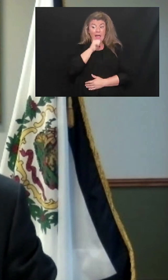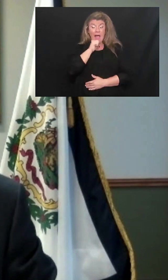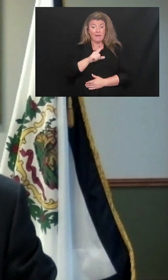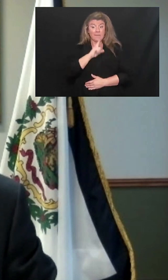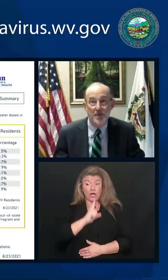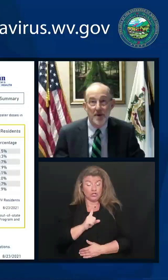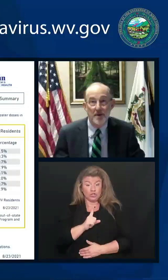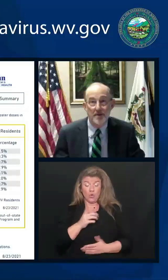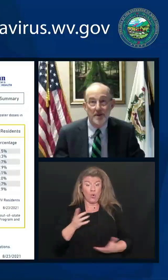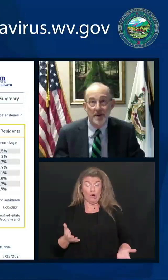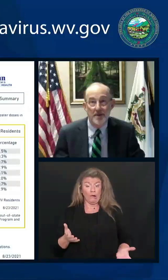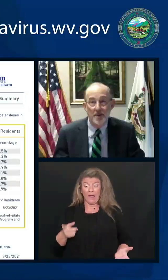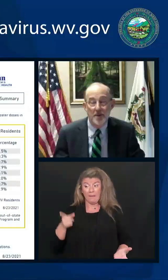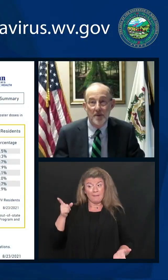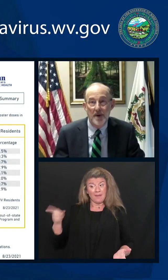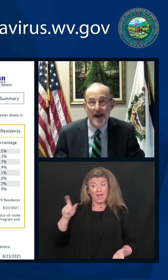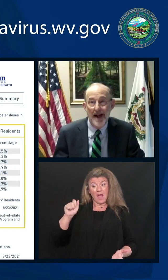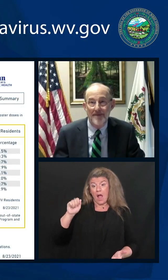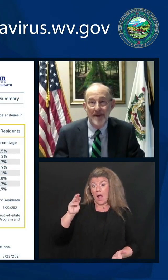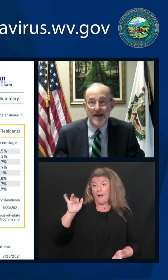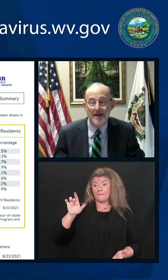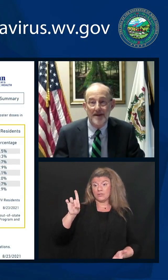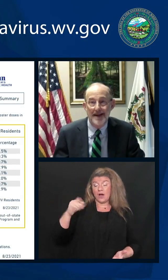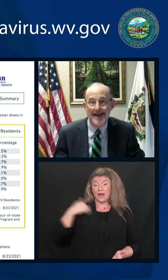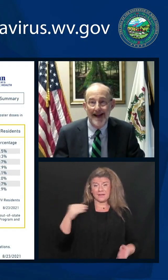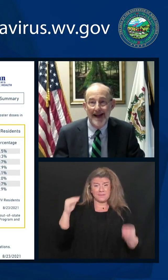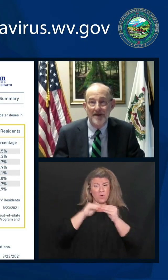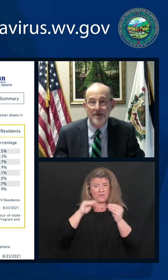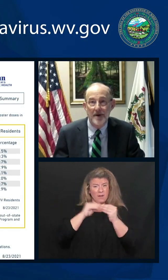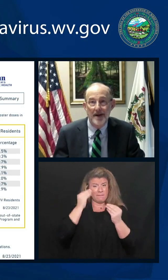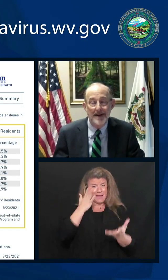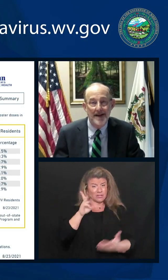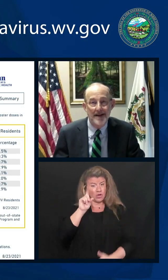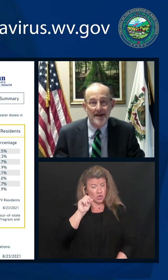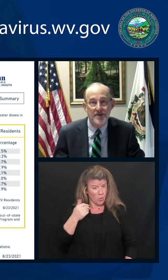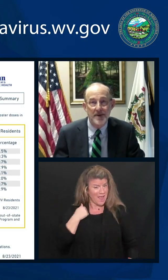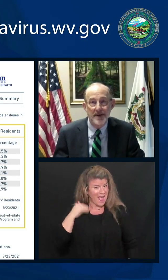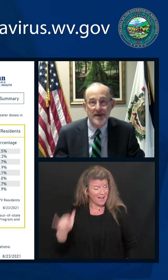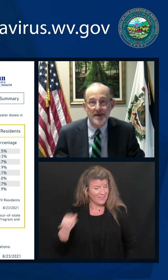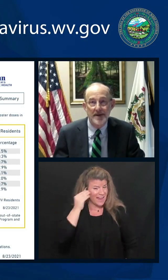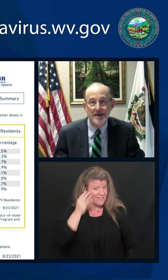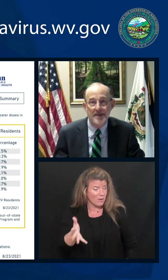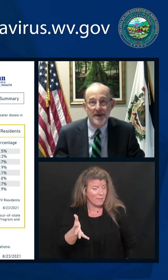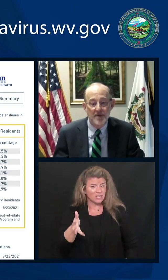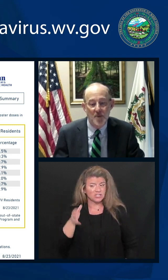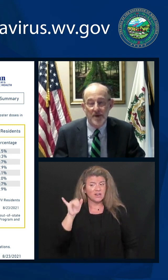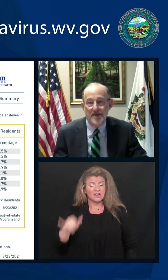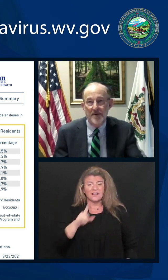more information in terms of whether we have that in hand or not. That's